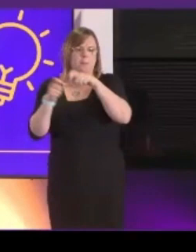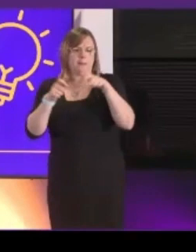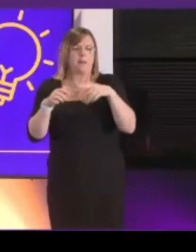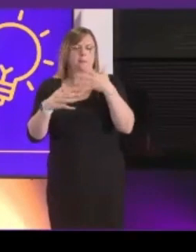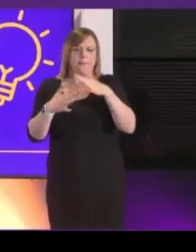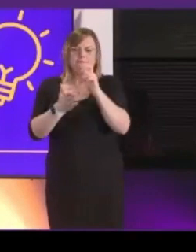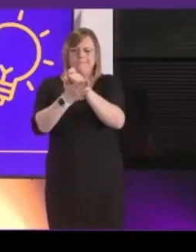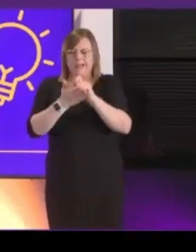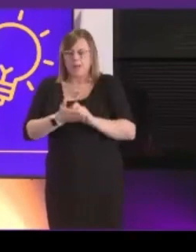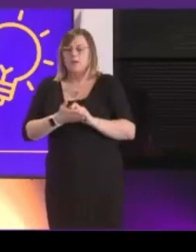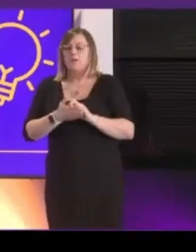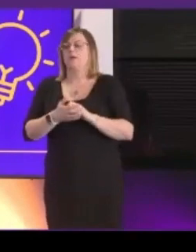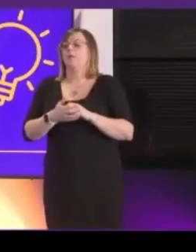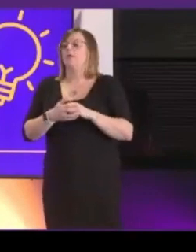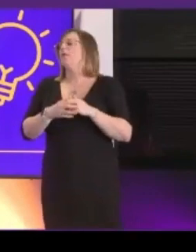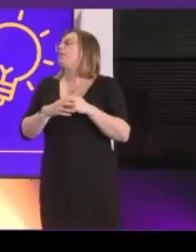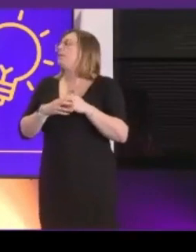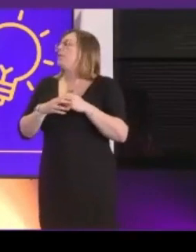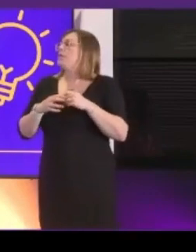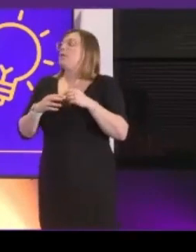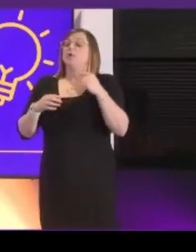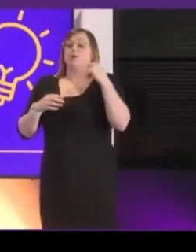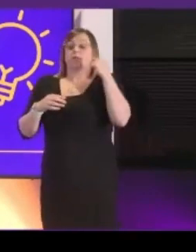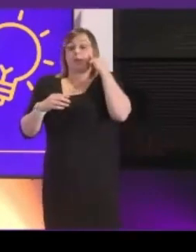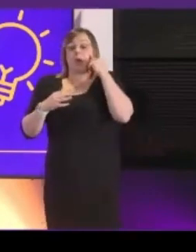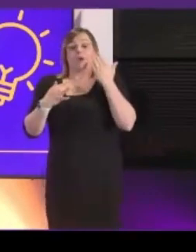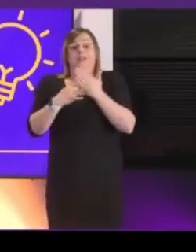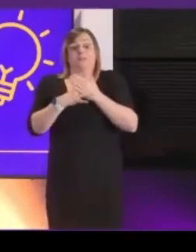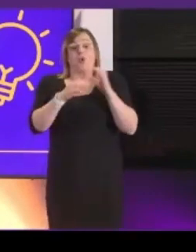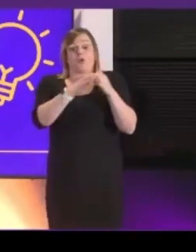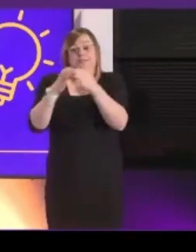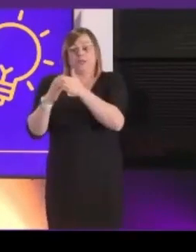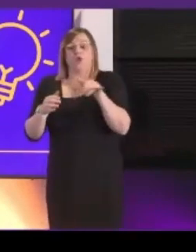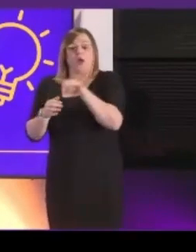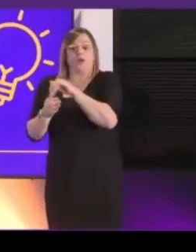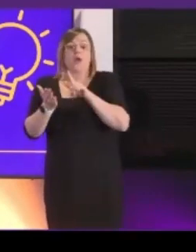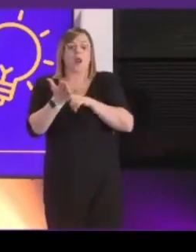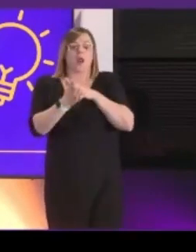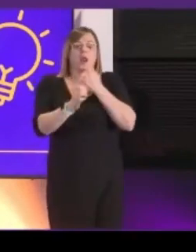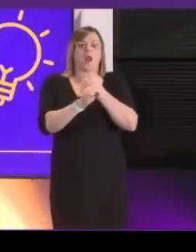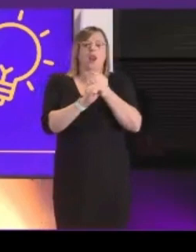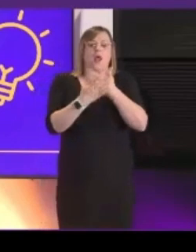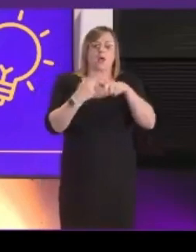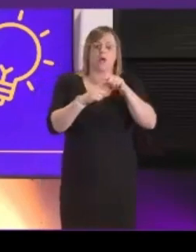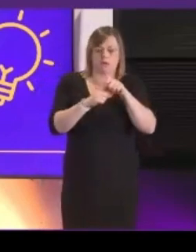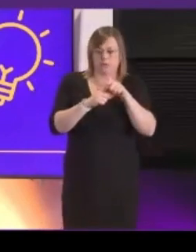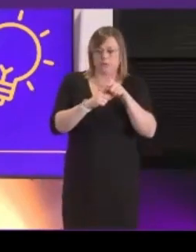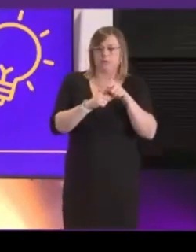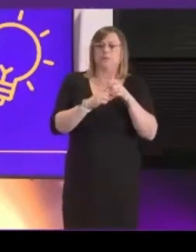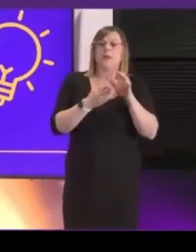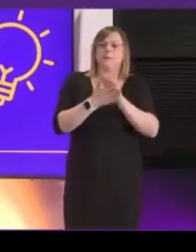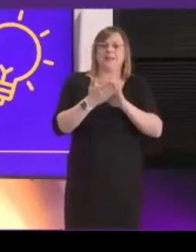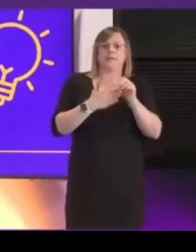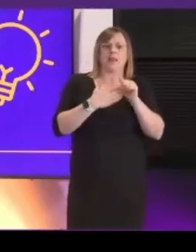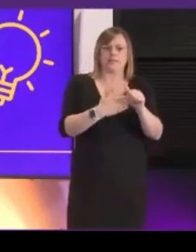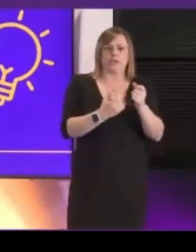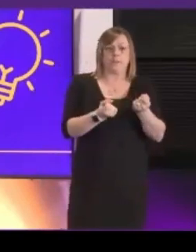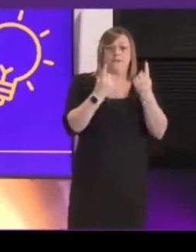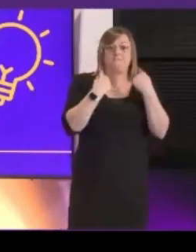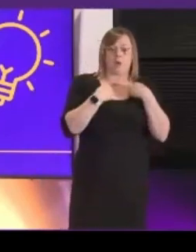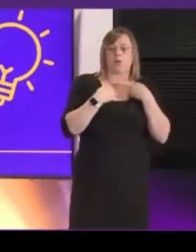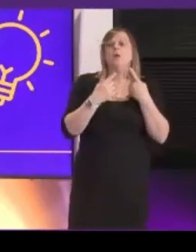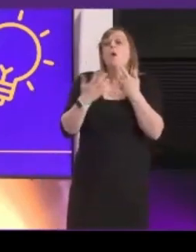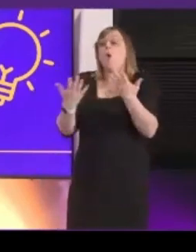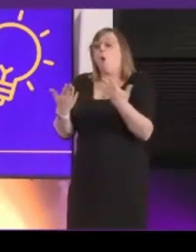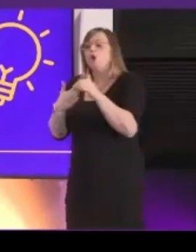of accessibility organisations. I want you to think about which one you're in. You're either a laggard and your leadership is not really getting this stuff, or